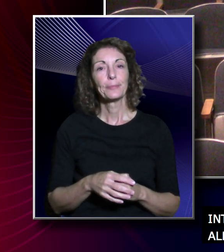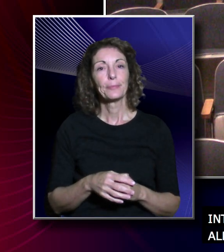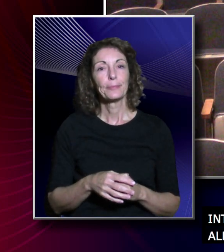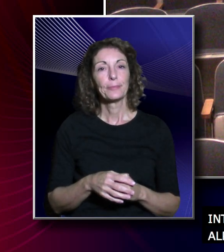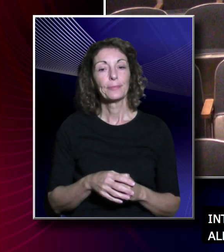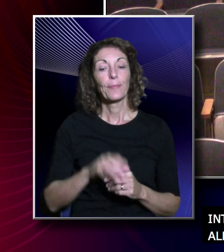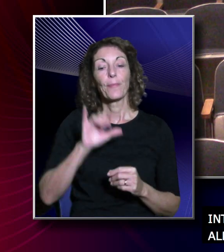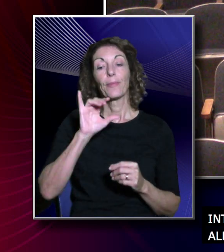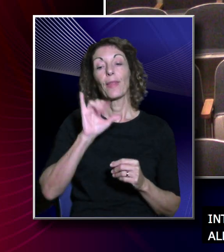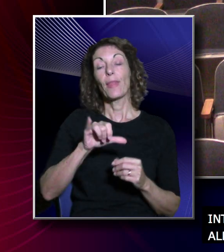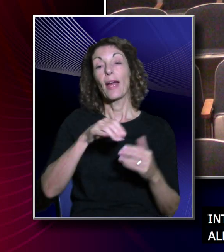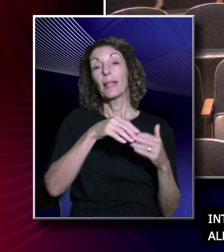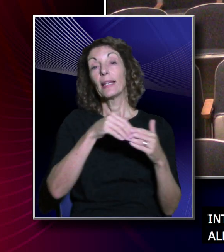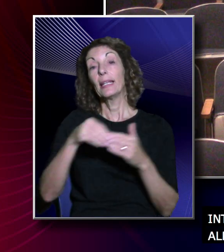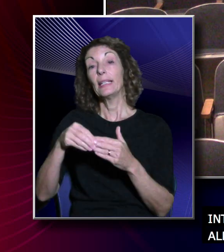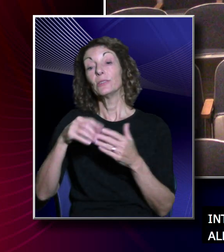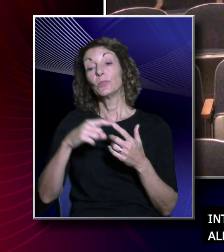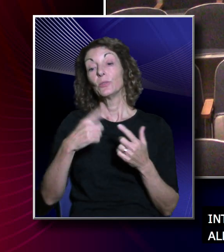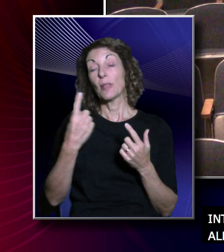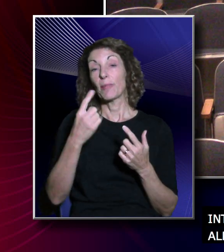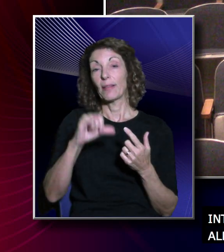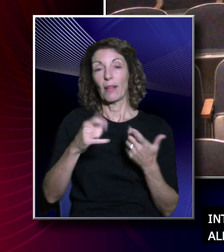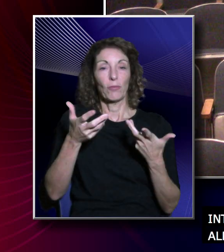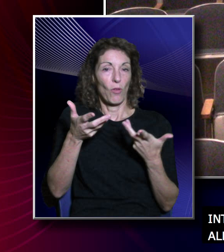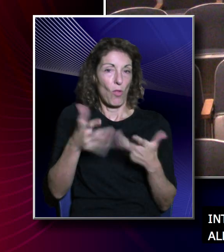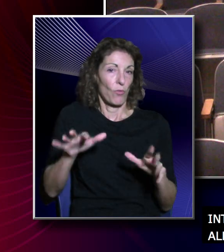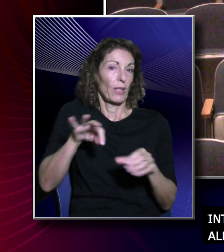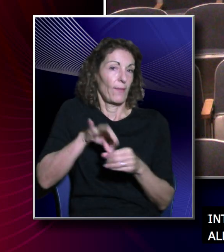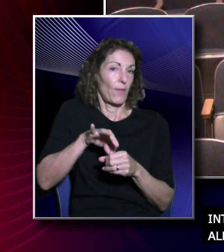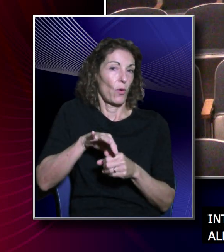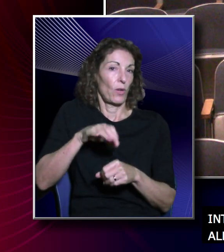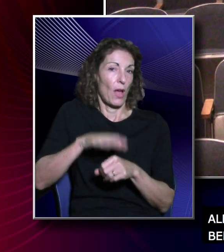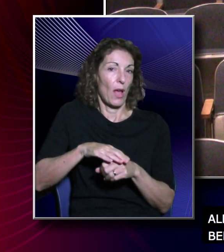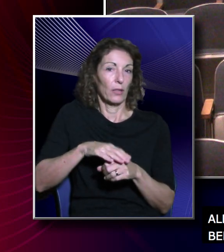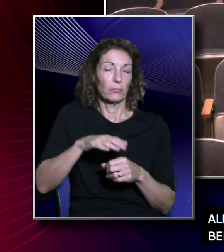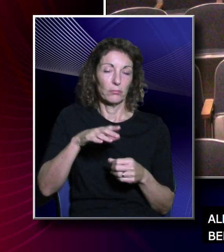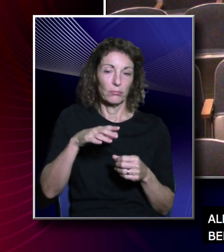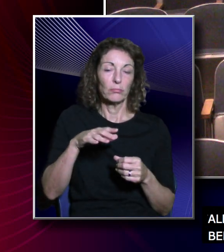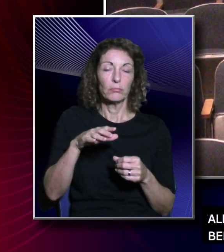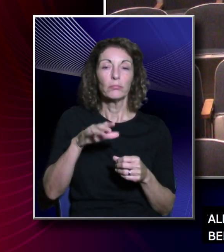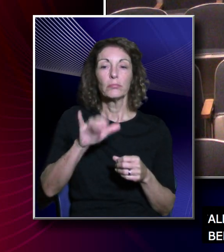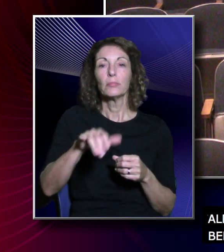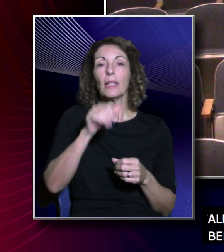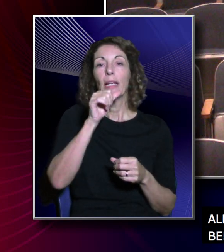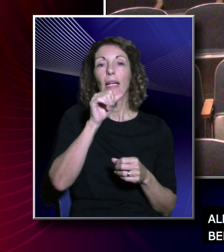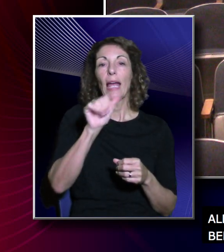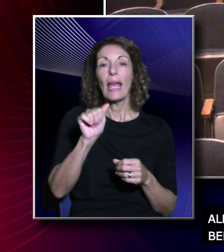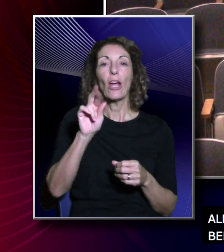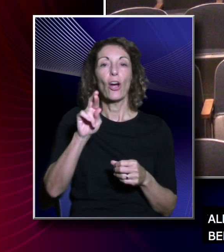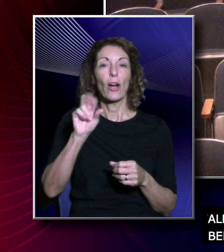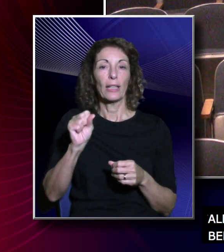This leads us to something that has already been voted on just shortly, which is the Arizona Revised Statute